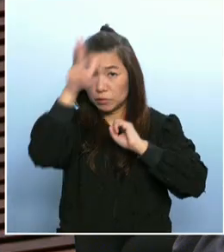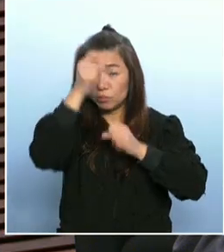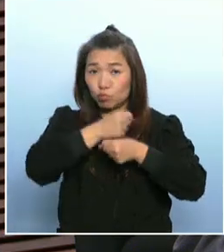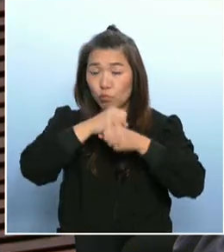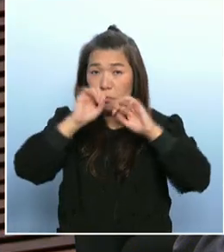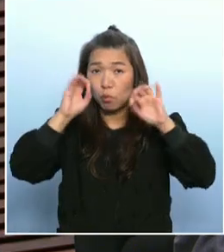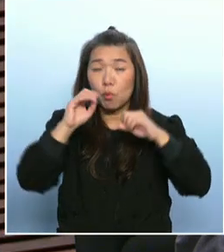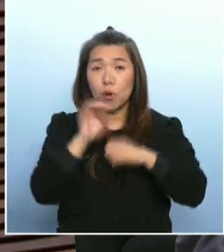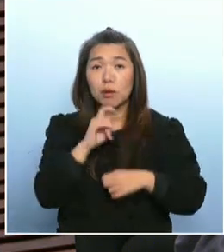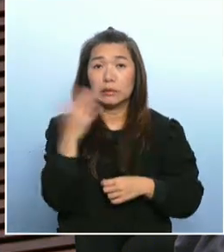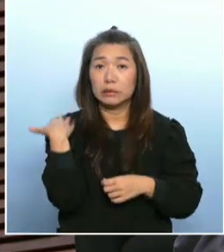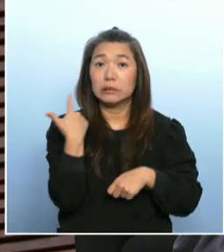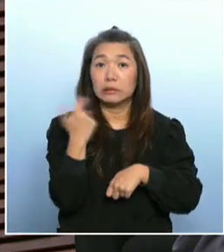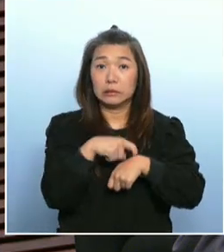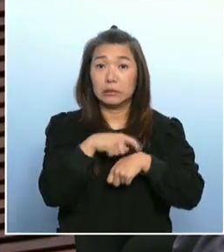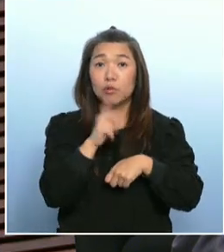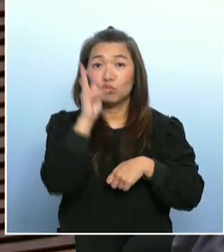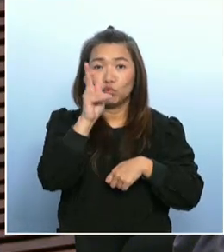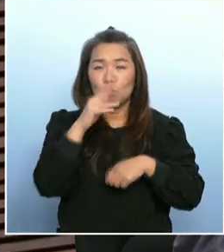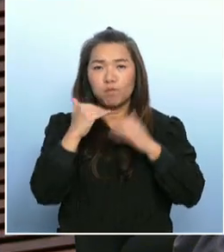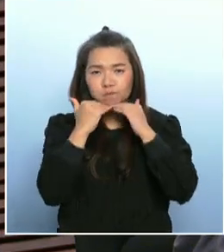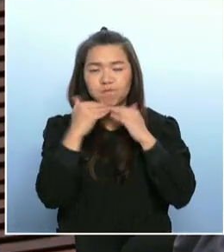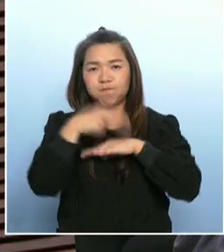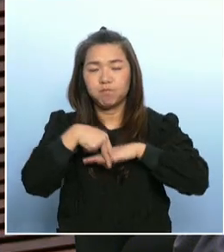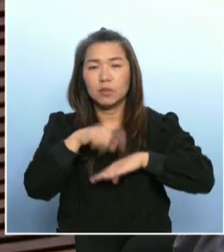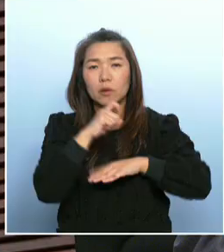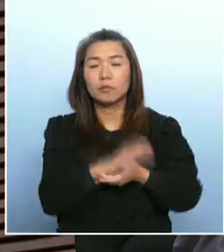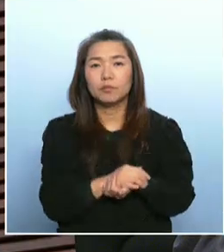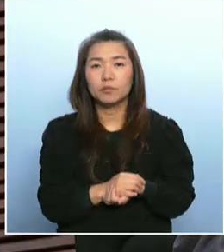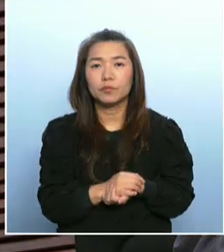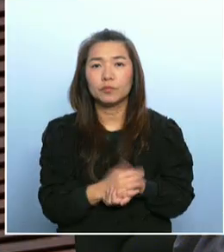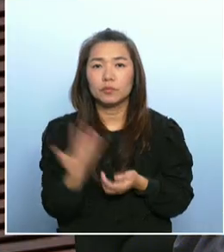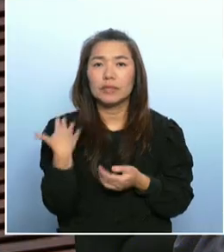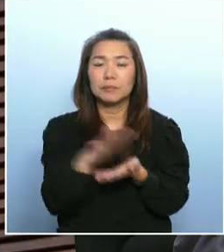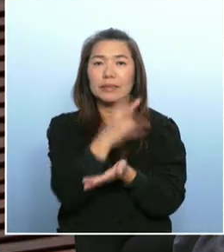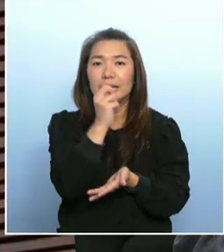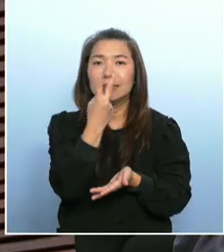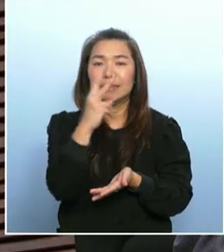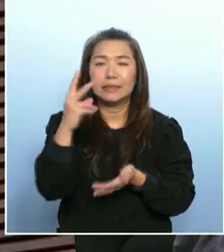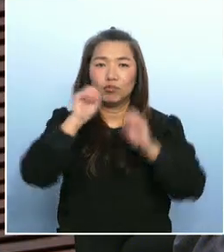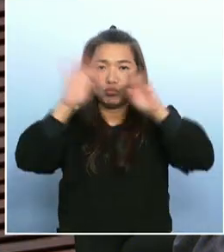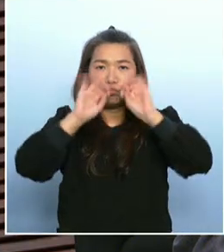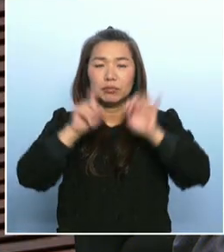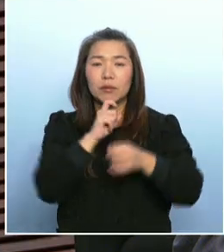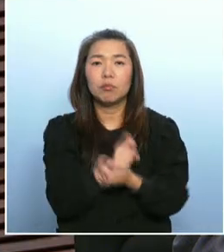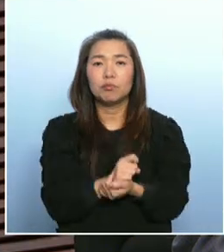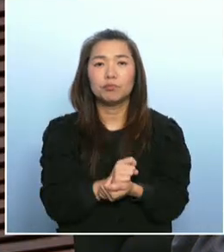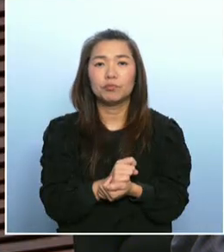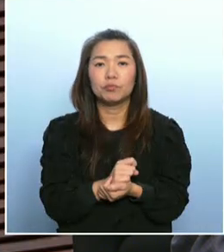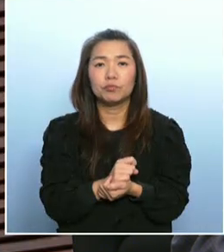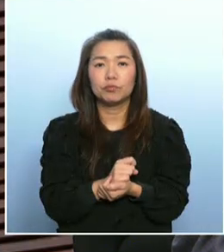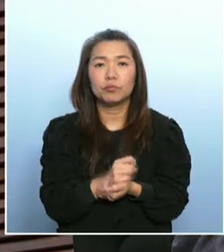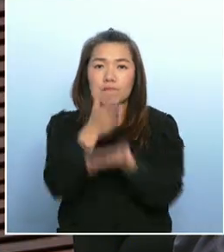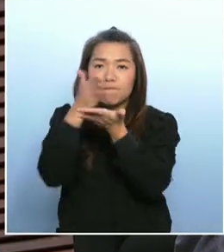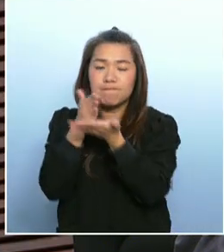In the 2020 policy address, we have formulated a medium-term plan, and we said at